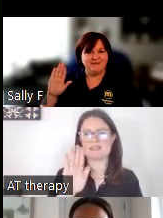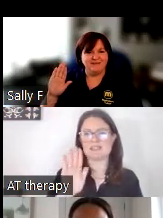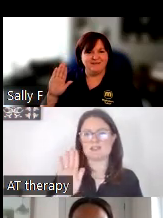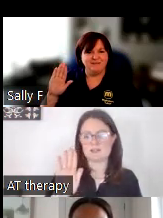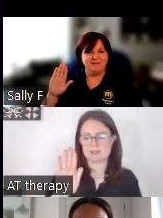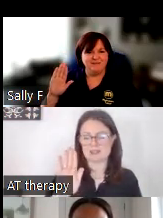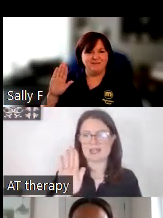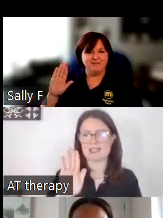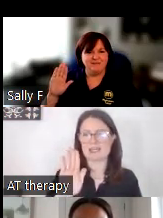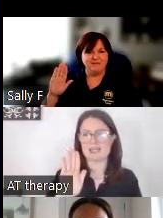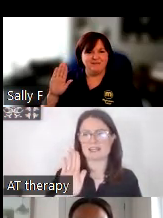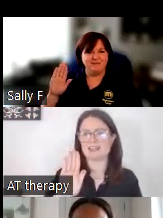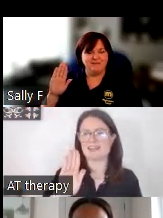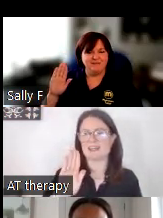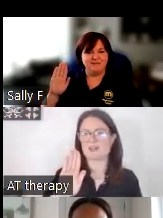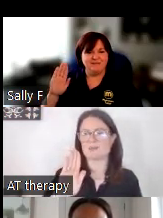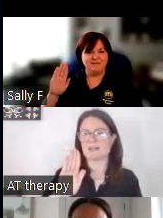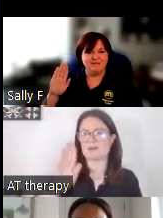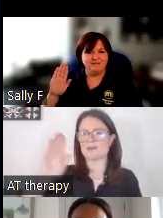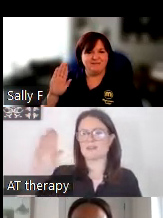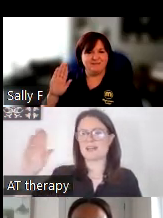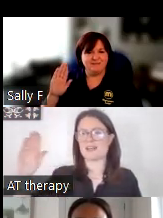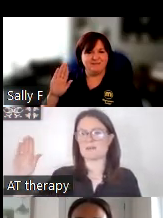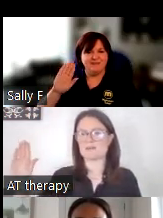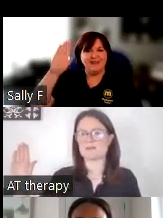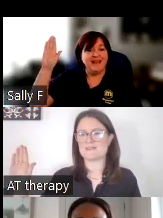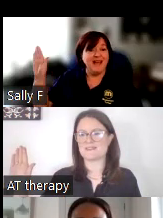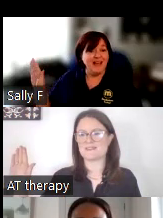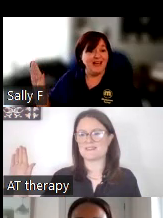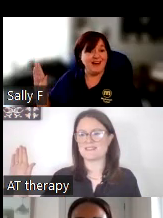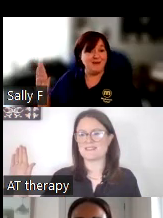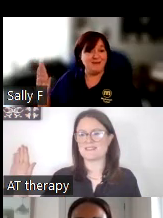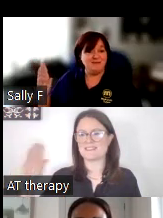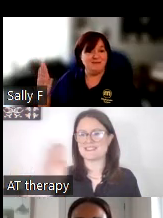we're starting just slightly in and coming out. Hello.